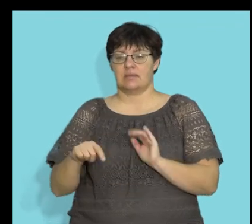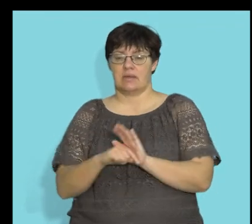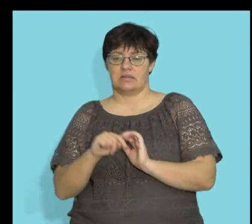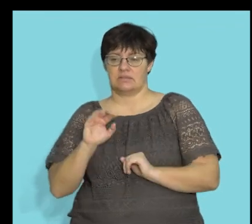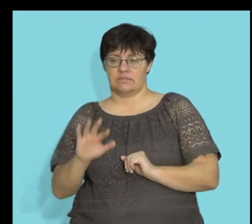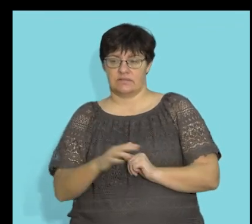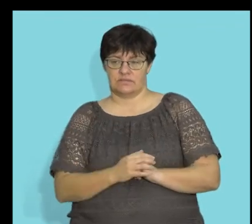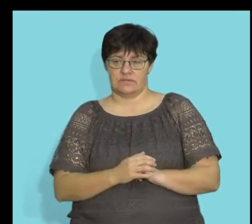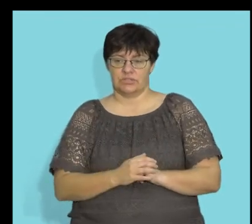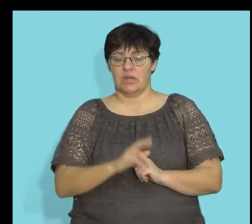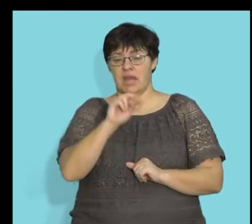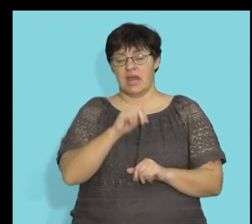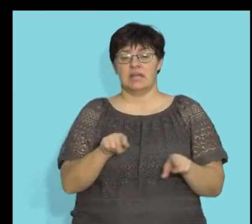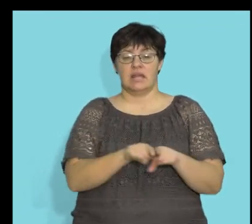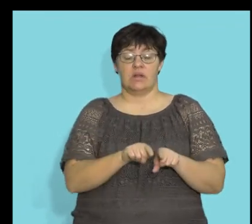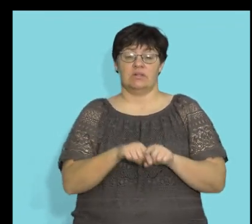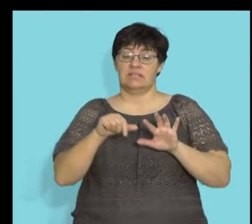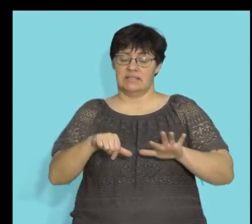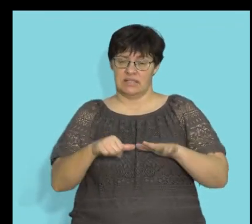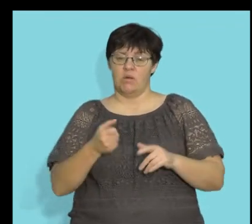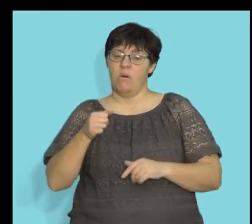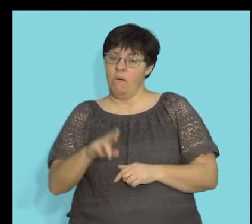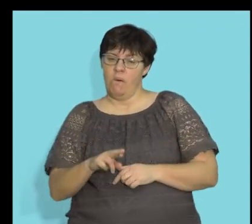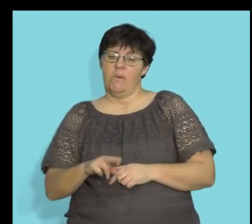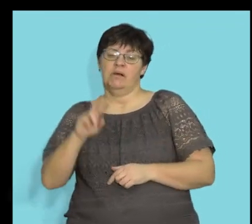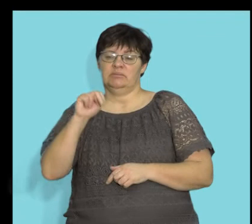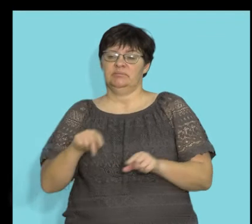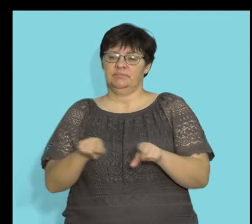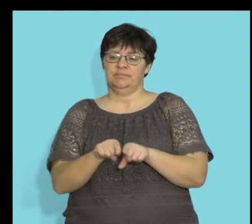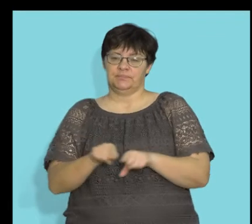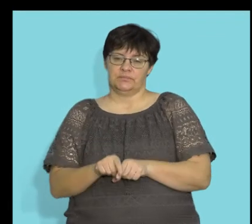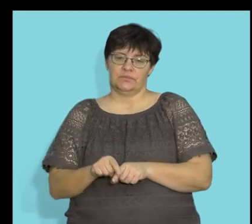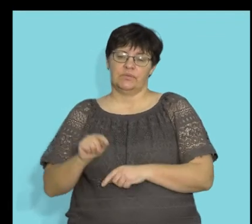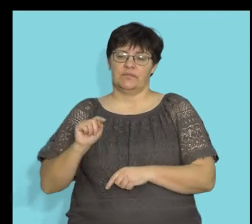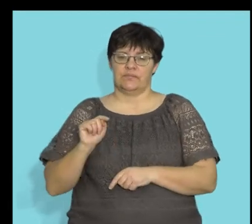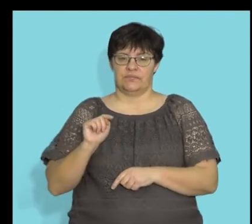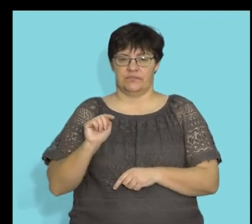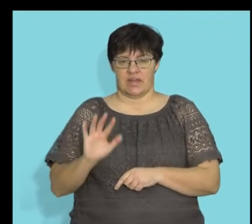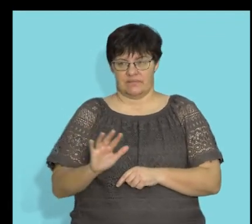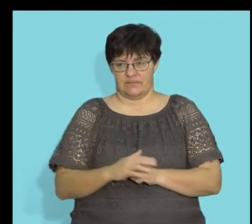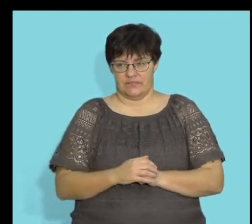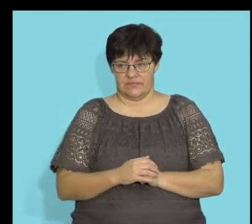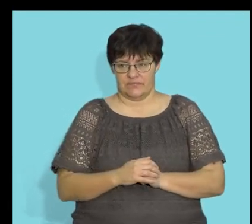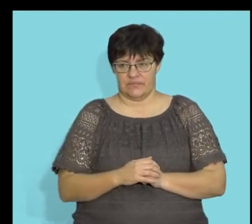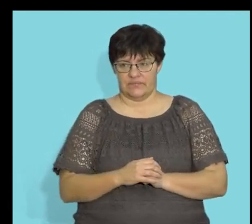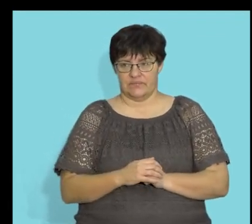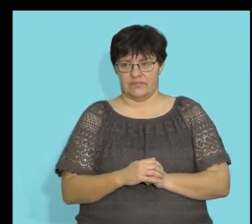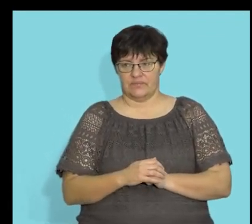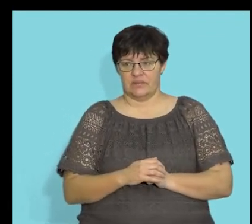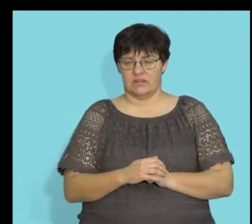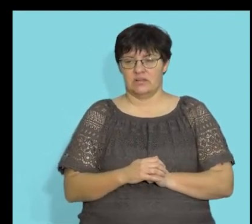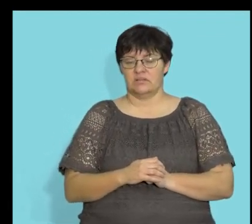n minus 5. So n will be equal to 16, or n will be equal to